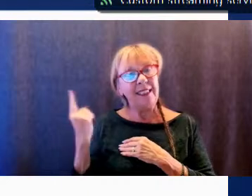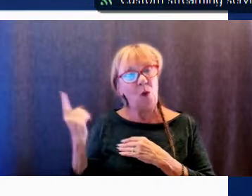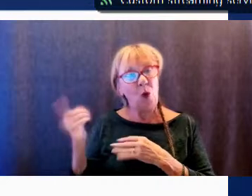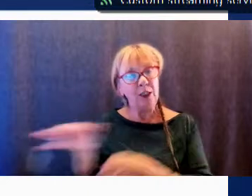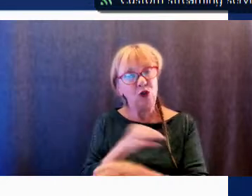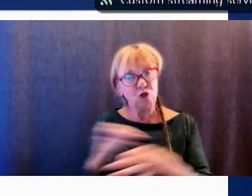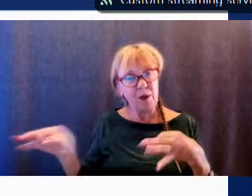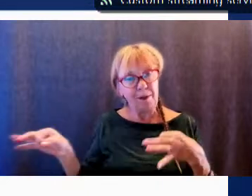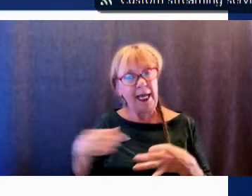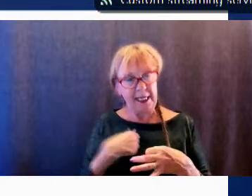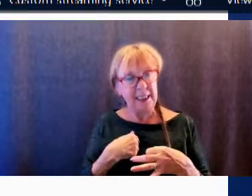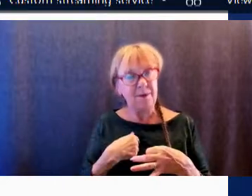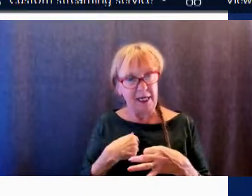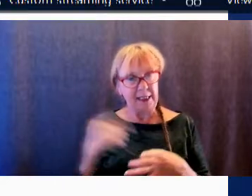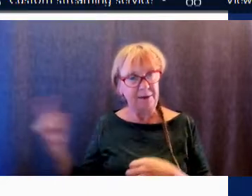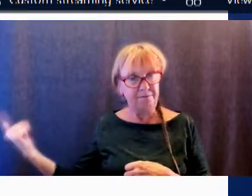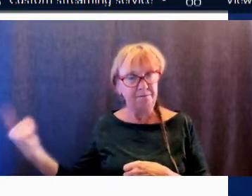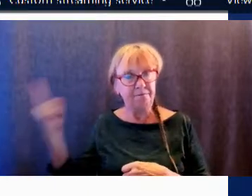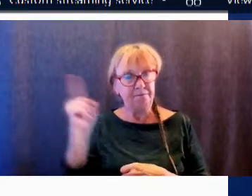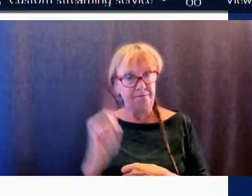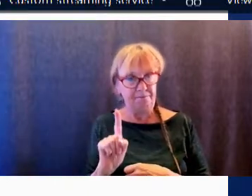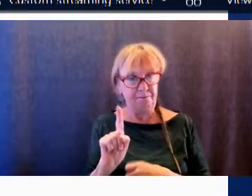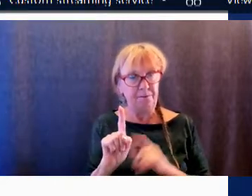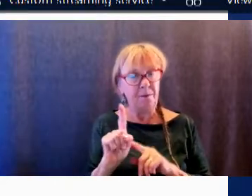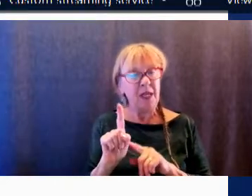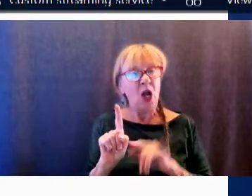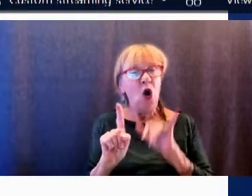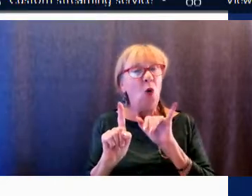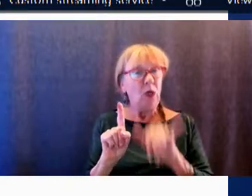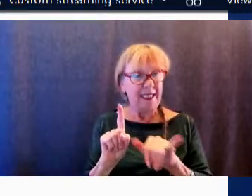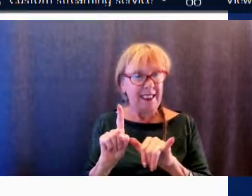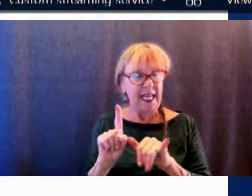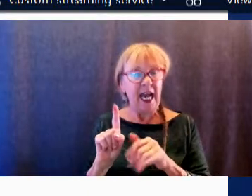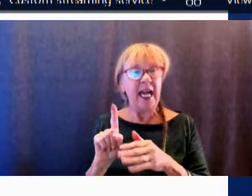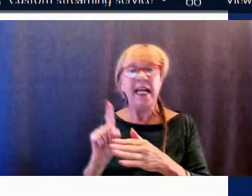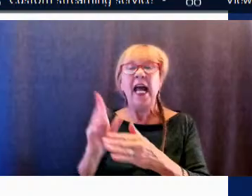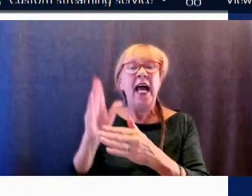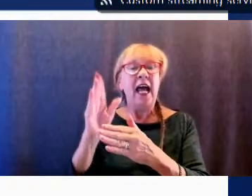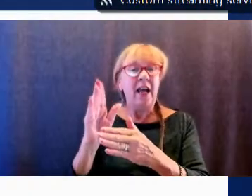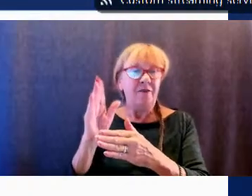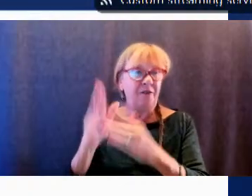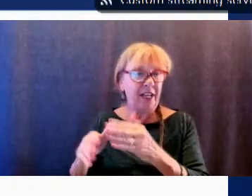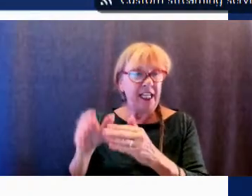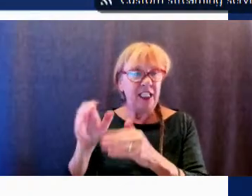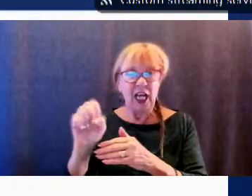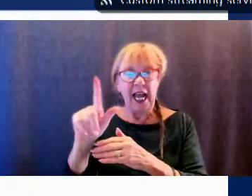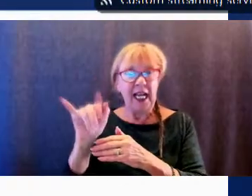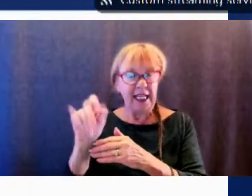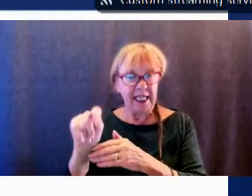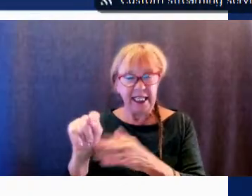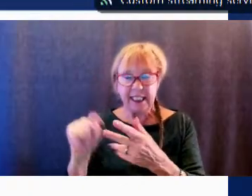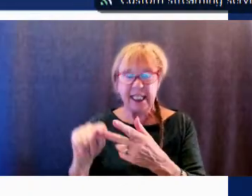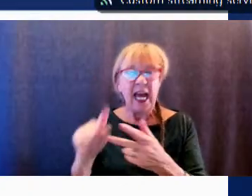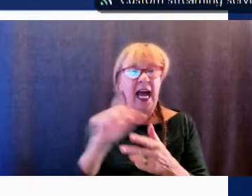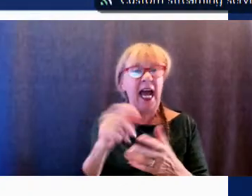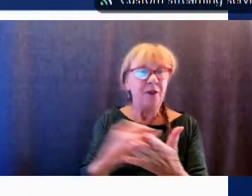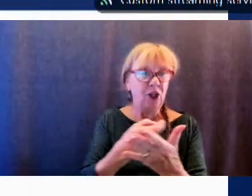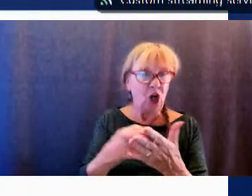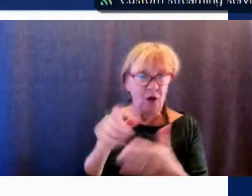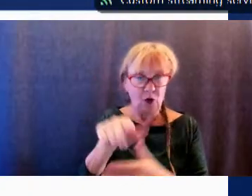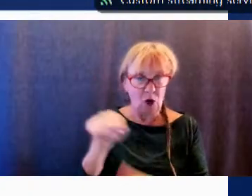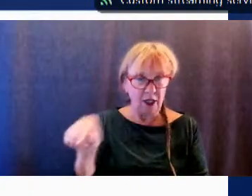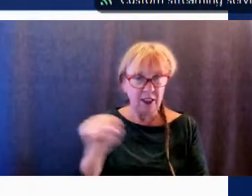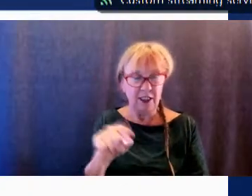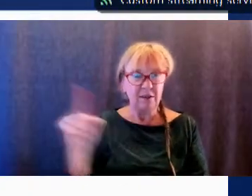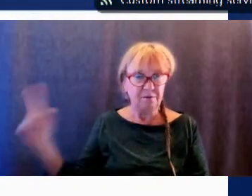here through the Elliott School and through the restoration of the Altadena Golf Course. I do have a replacement